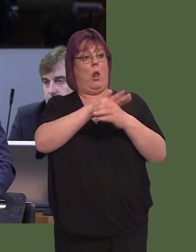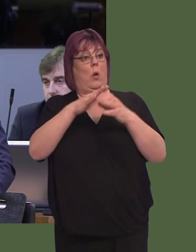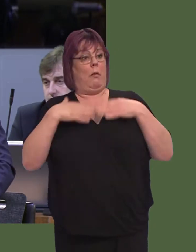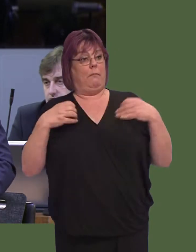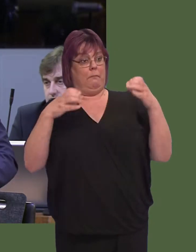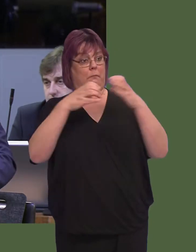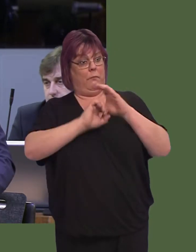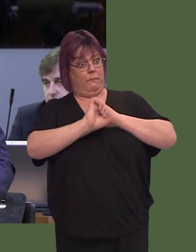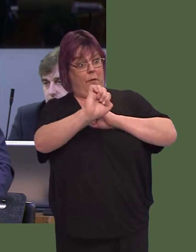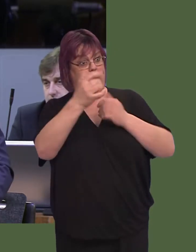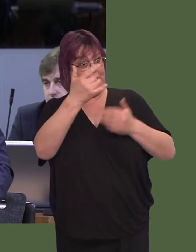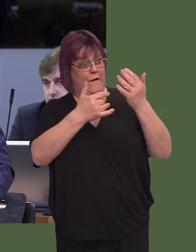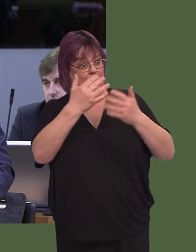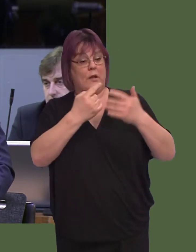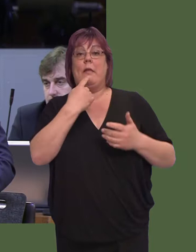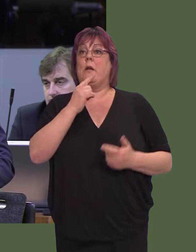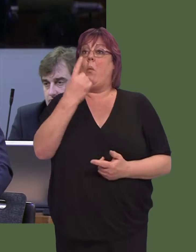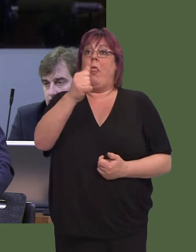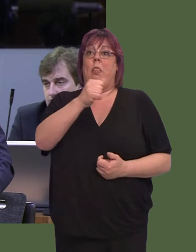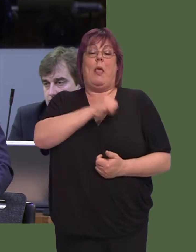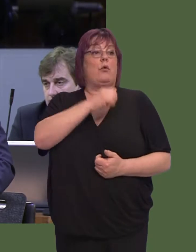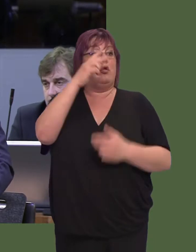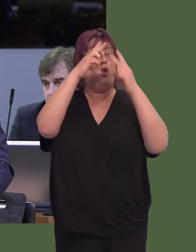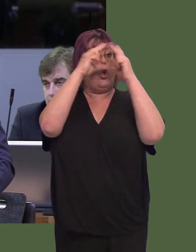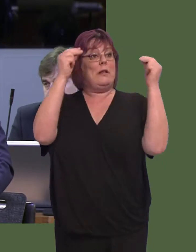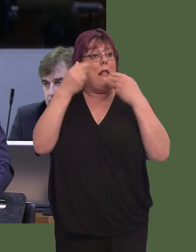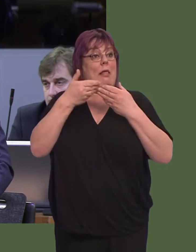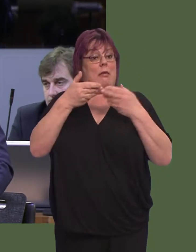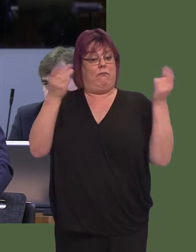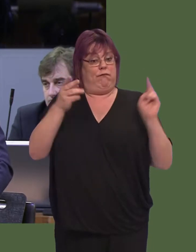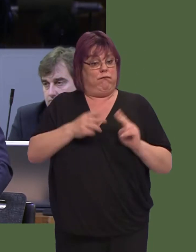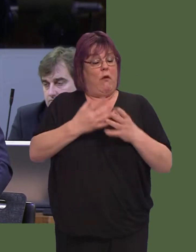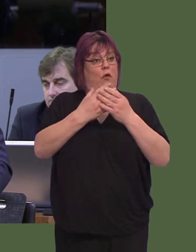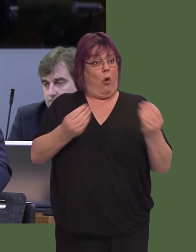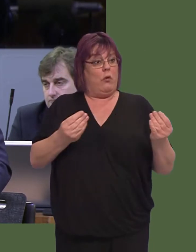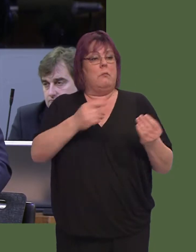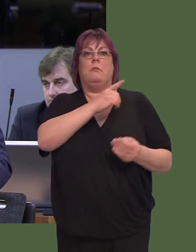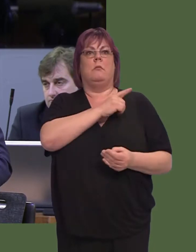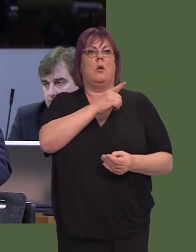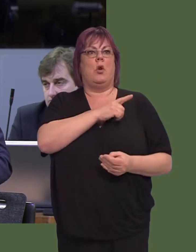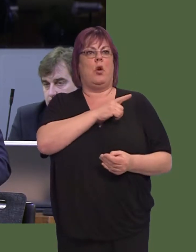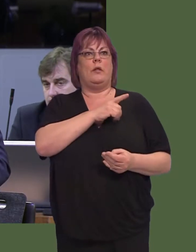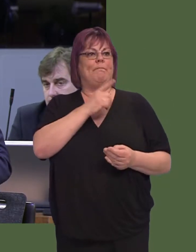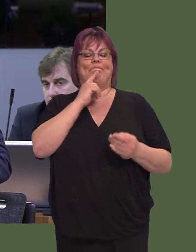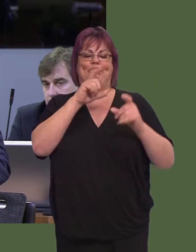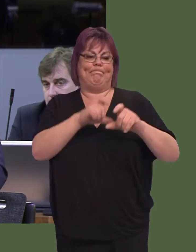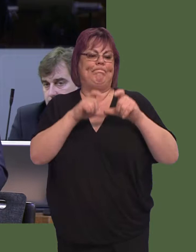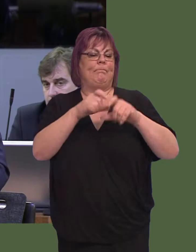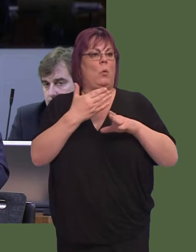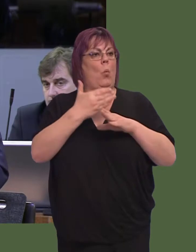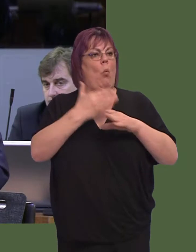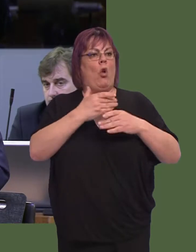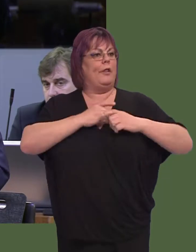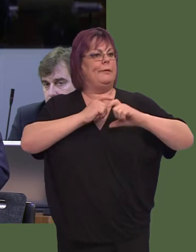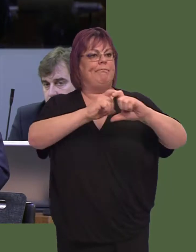from the LHBs, these are their own figures, that 1,000 nurses have been lost to the NHS here in Wales through not being able to